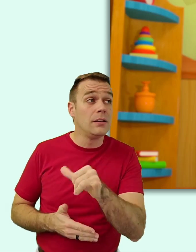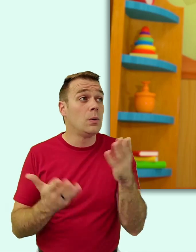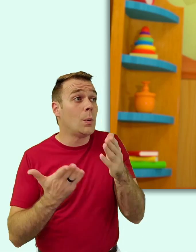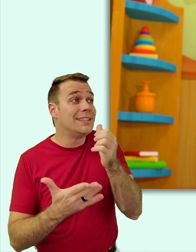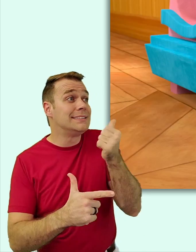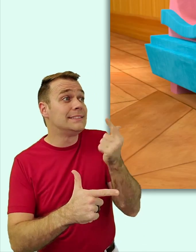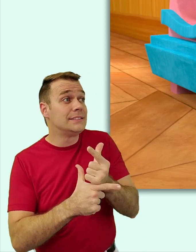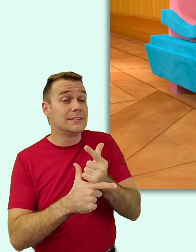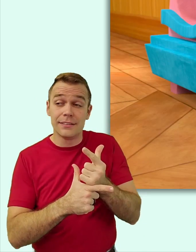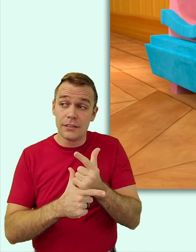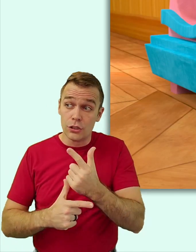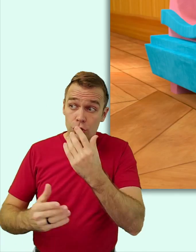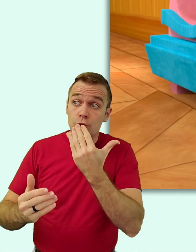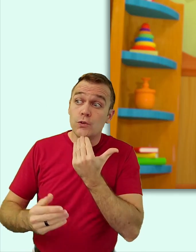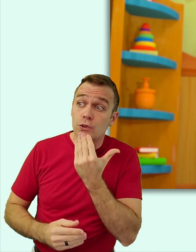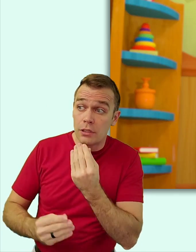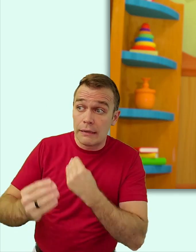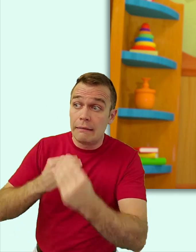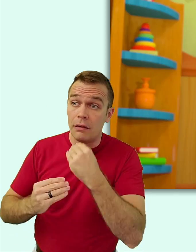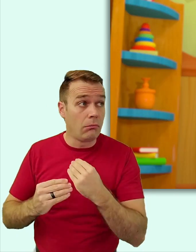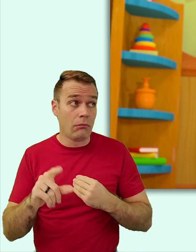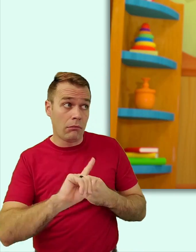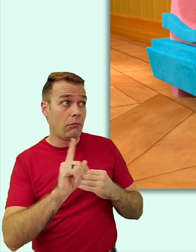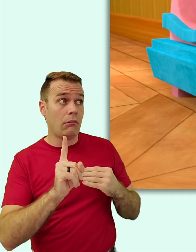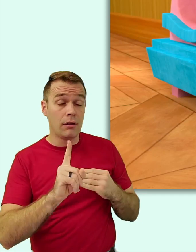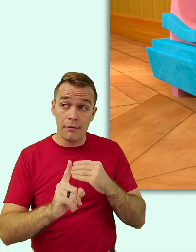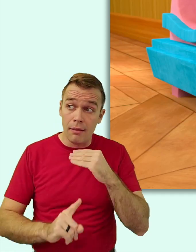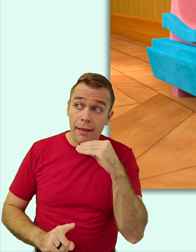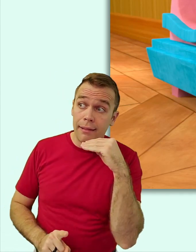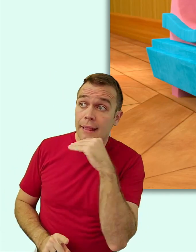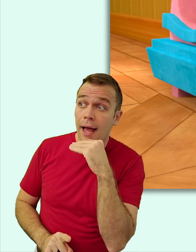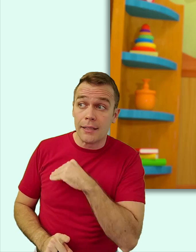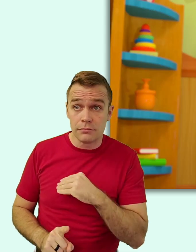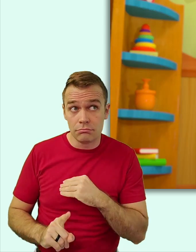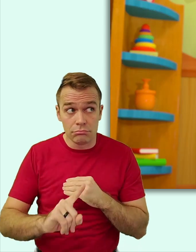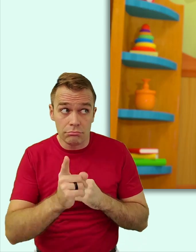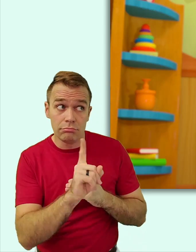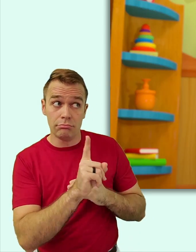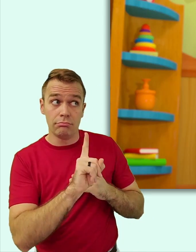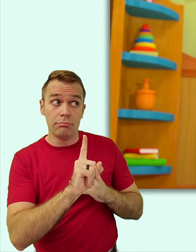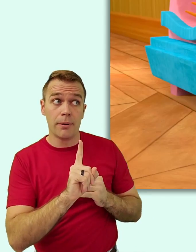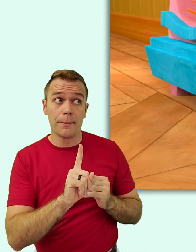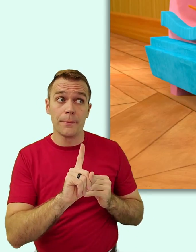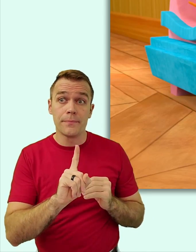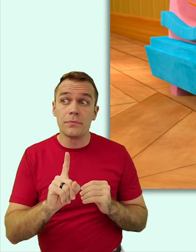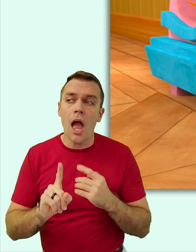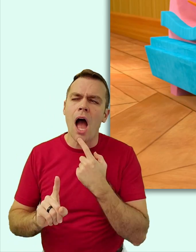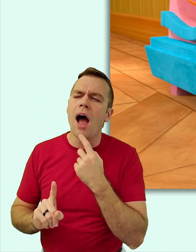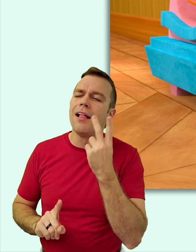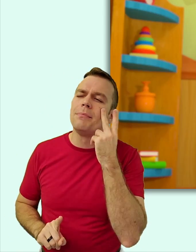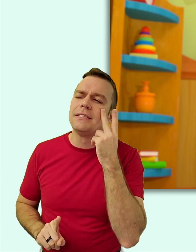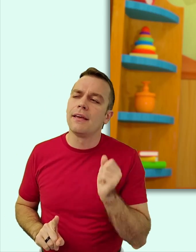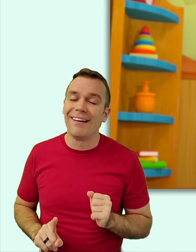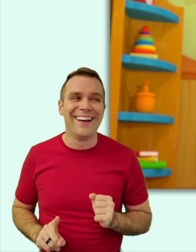Baby Dewey. Yes, sister. Eating sugar. No, sister. Telling lies. No,